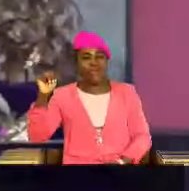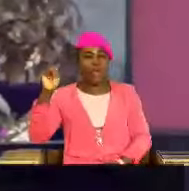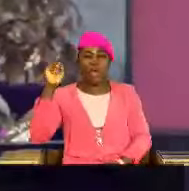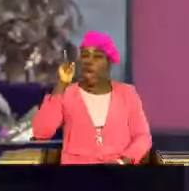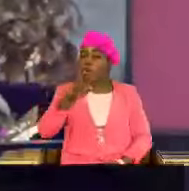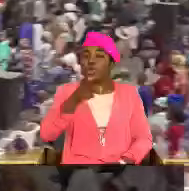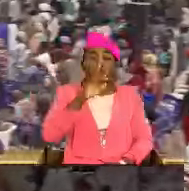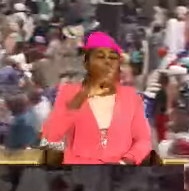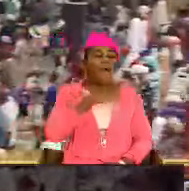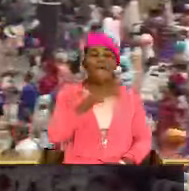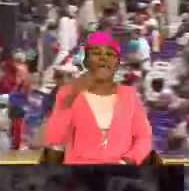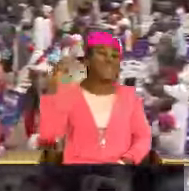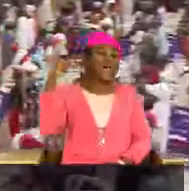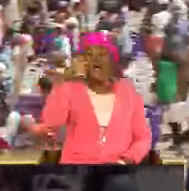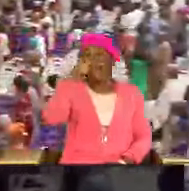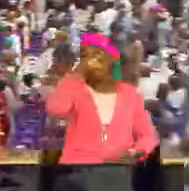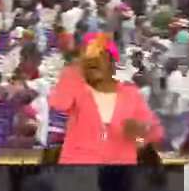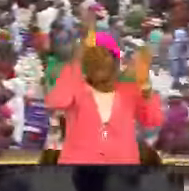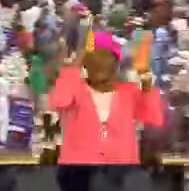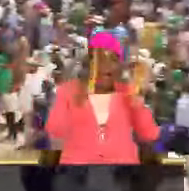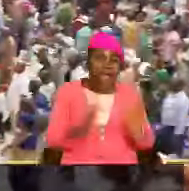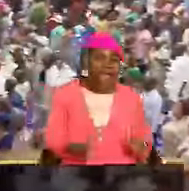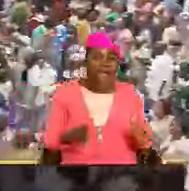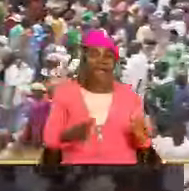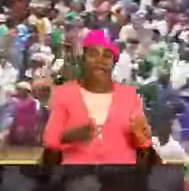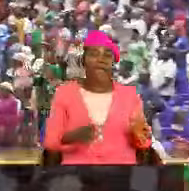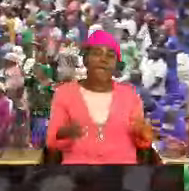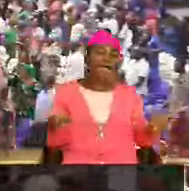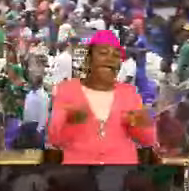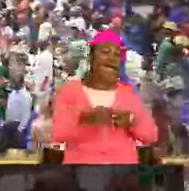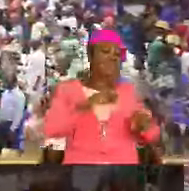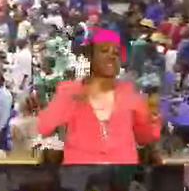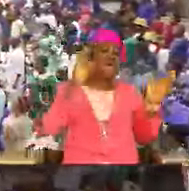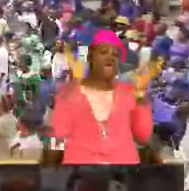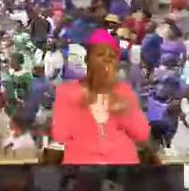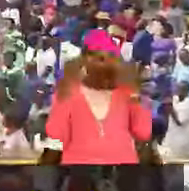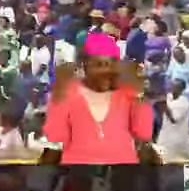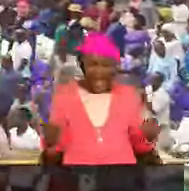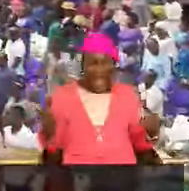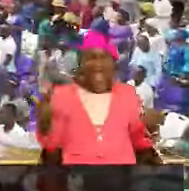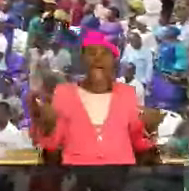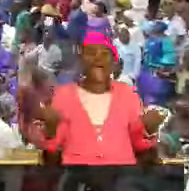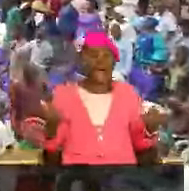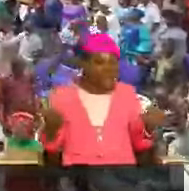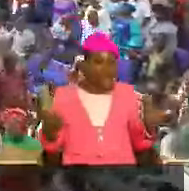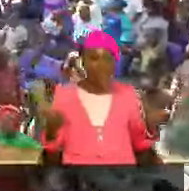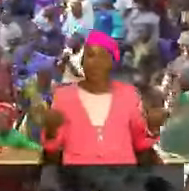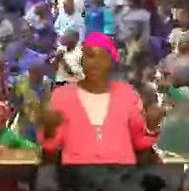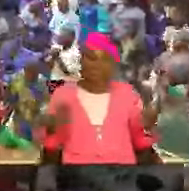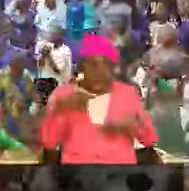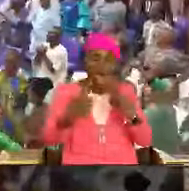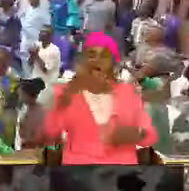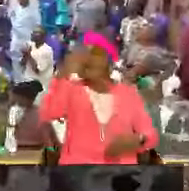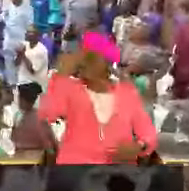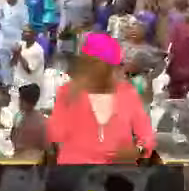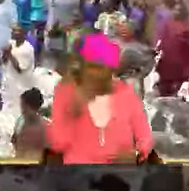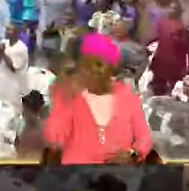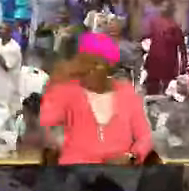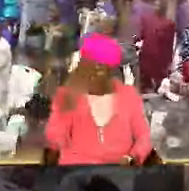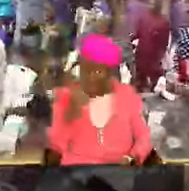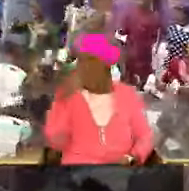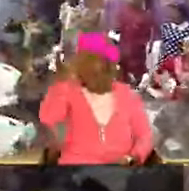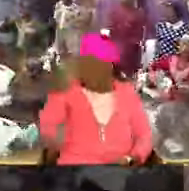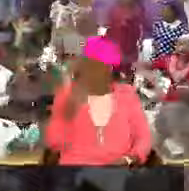a liar as I pray now go blind